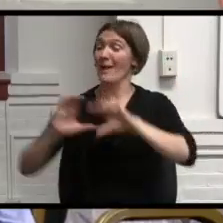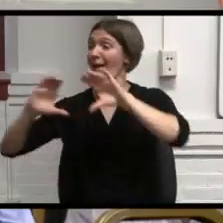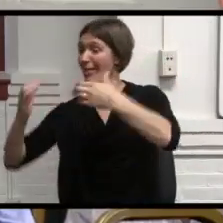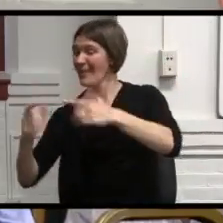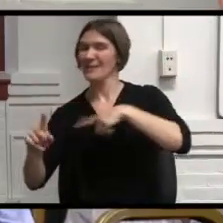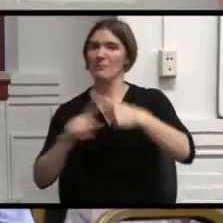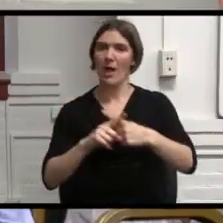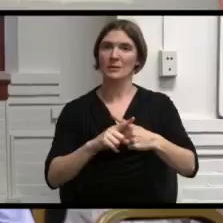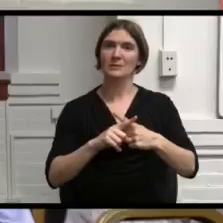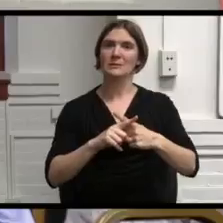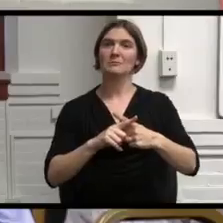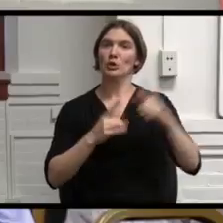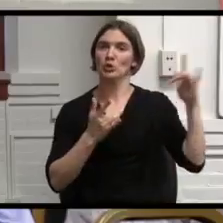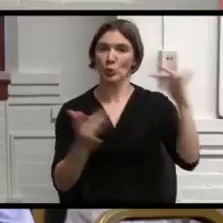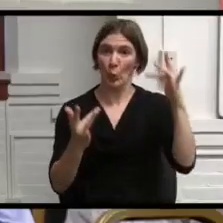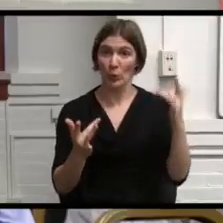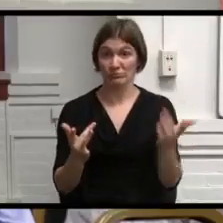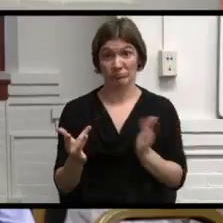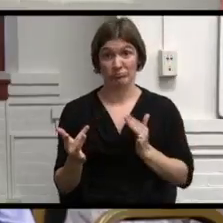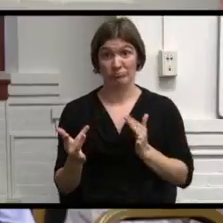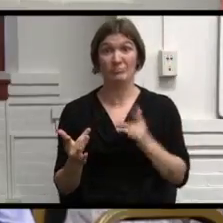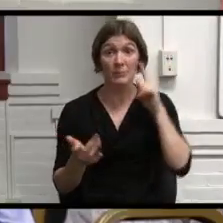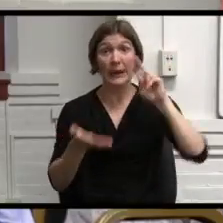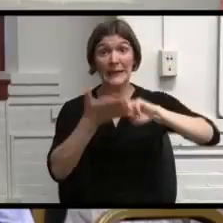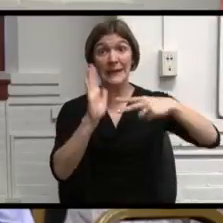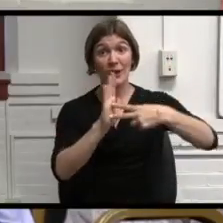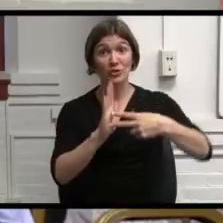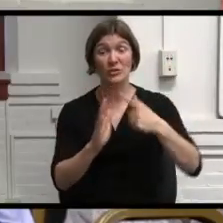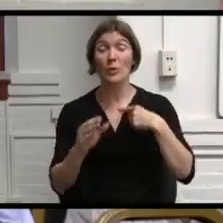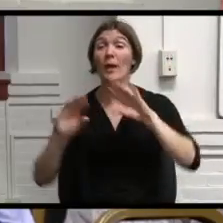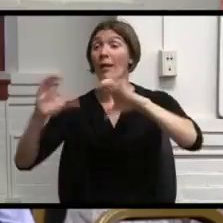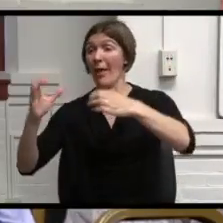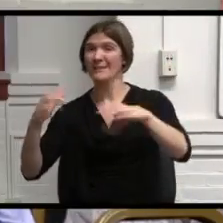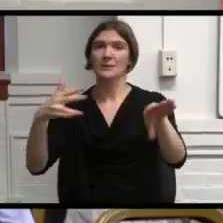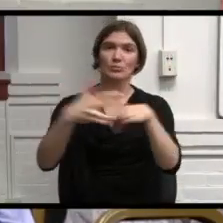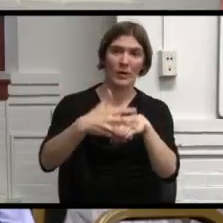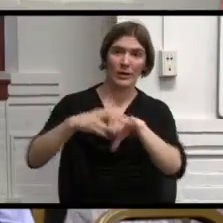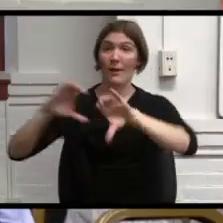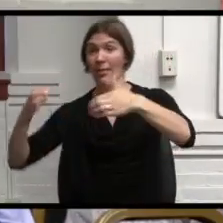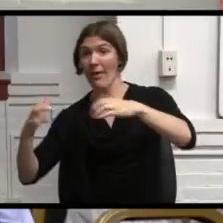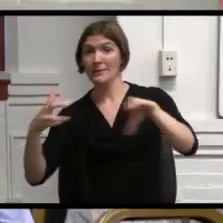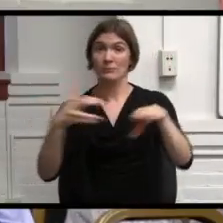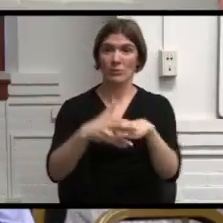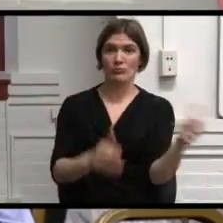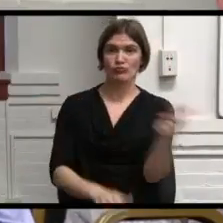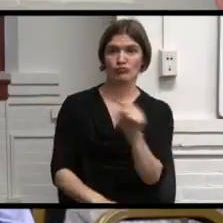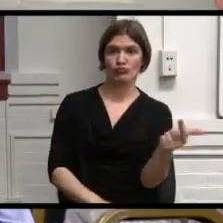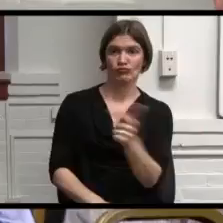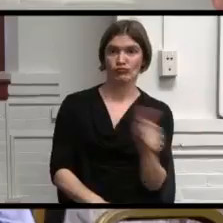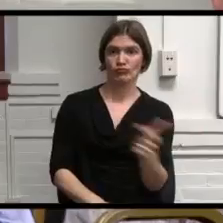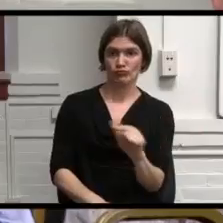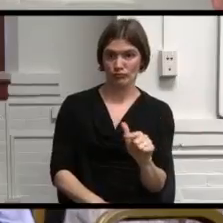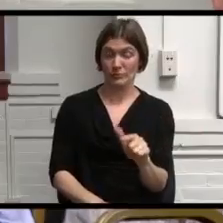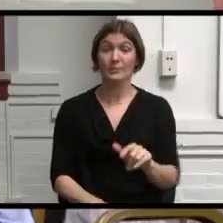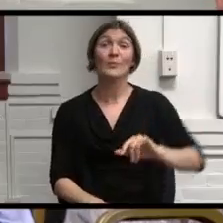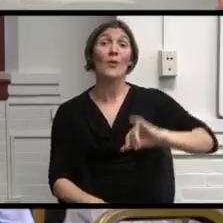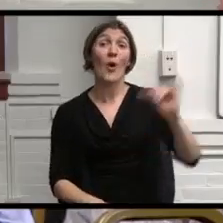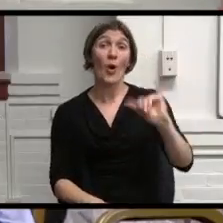that was intentional on our part. We also have